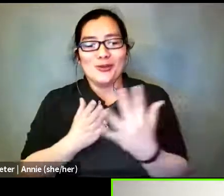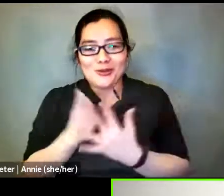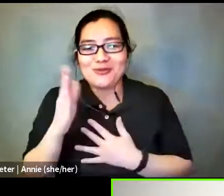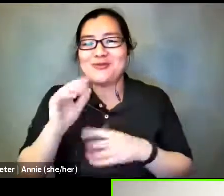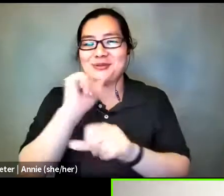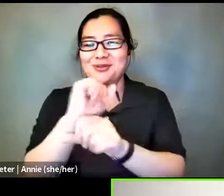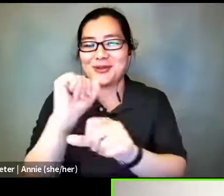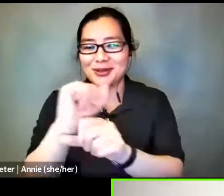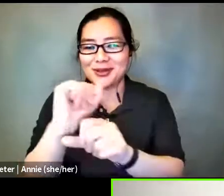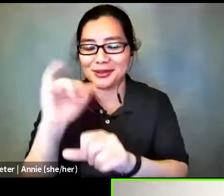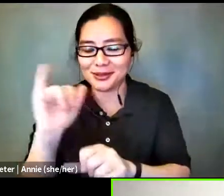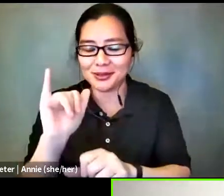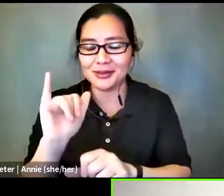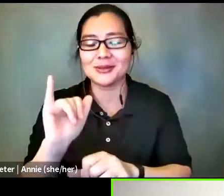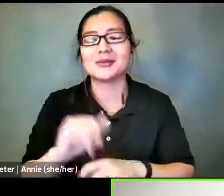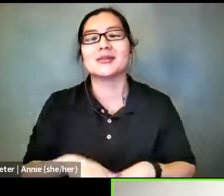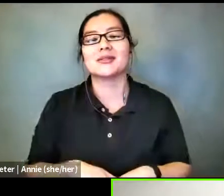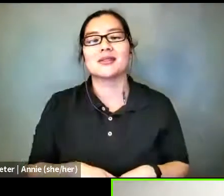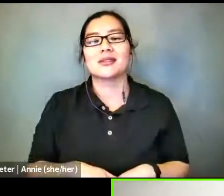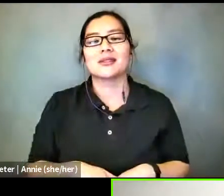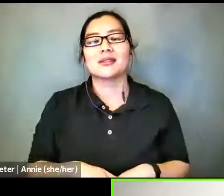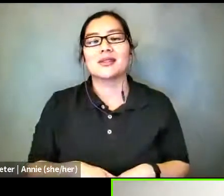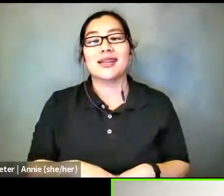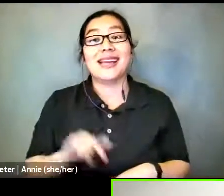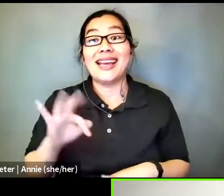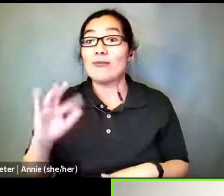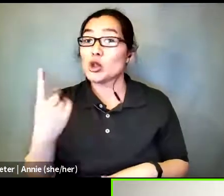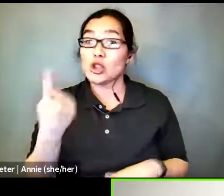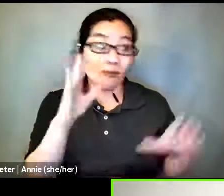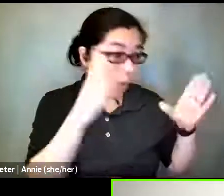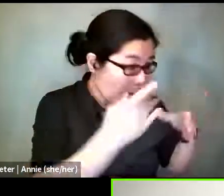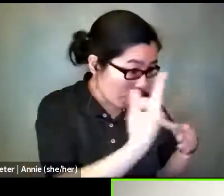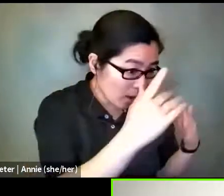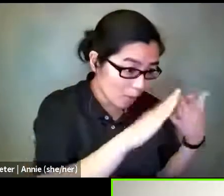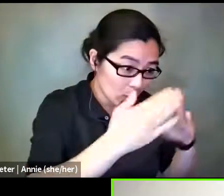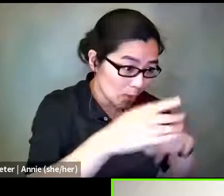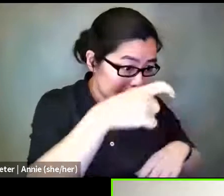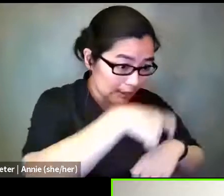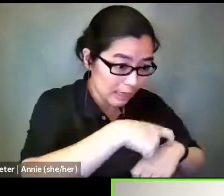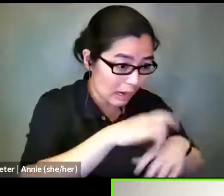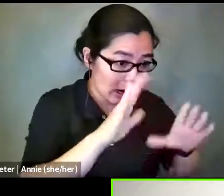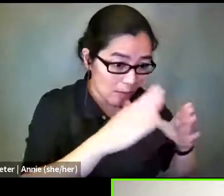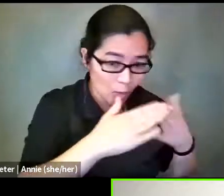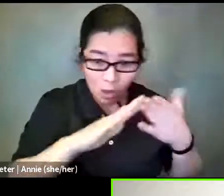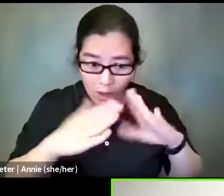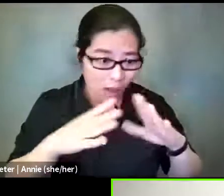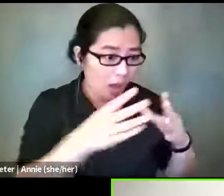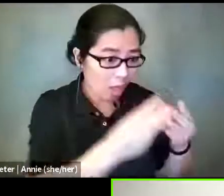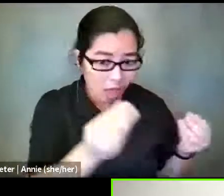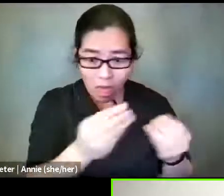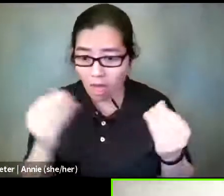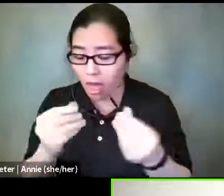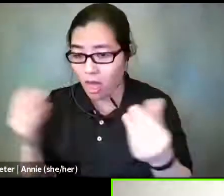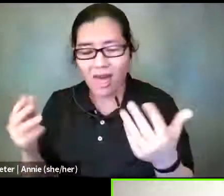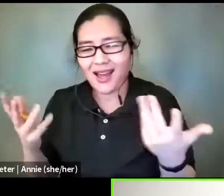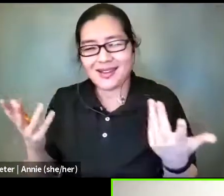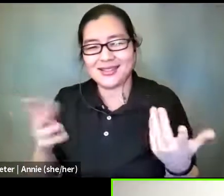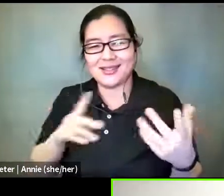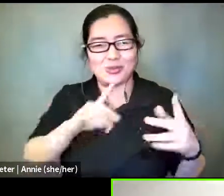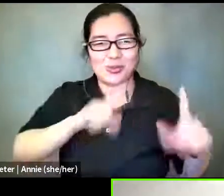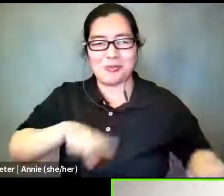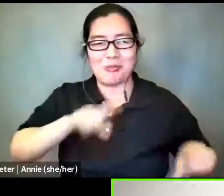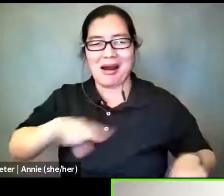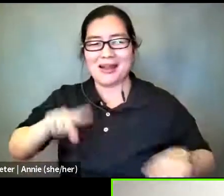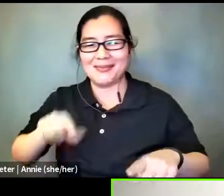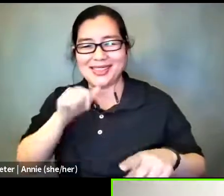it, else we'll always just be trying to solve in a very spotty